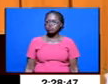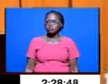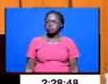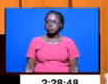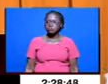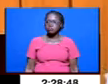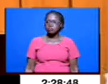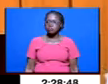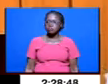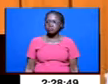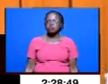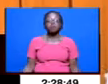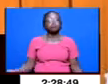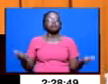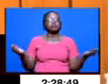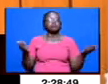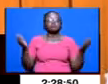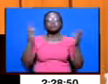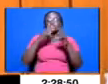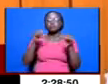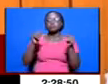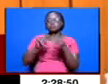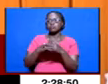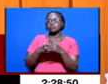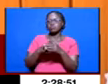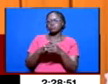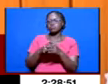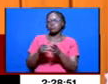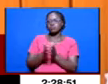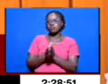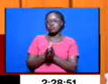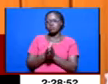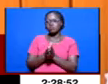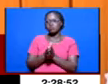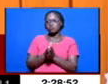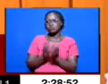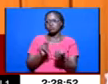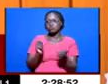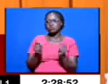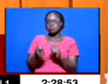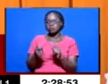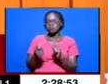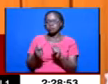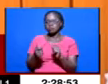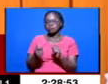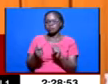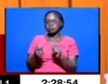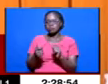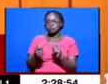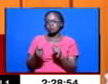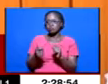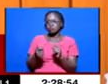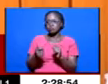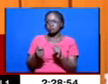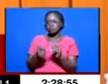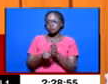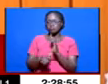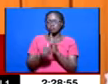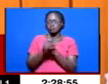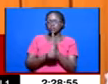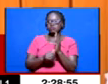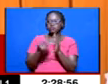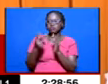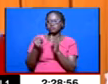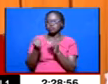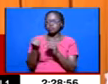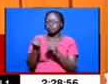on whether the President can initiate a popular initiative to amend the Constitution under Article 257, it is my